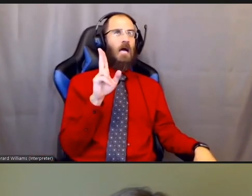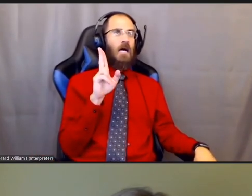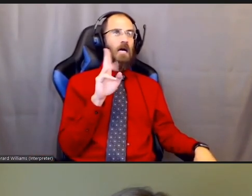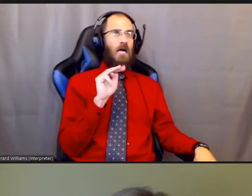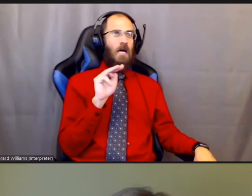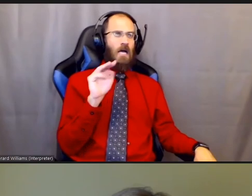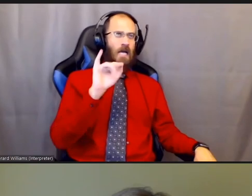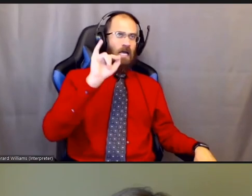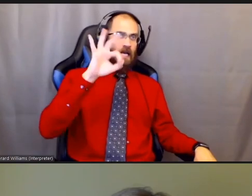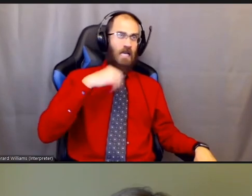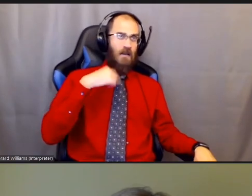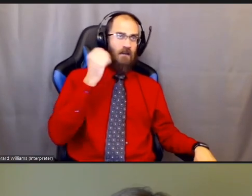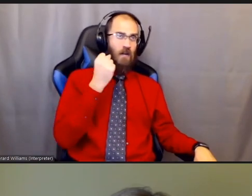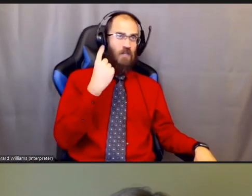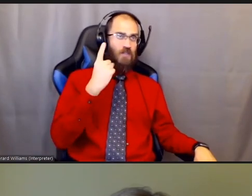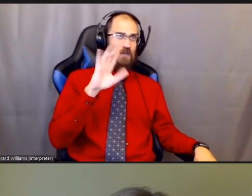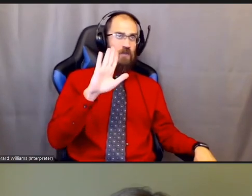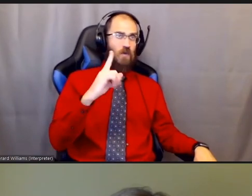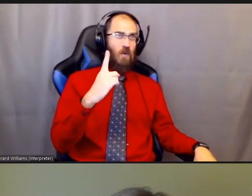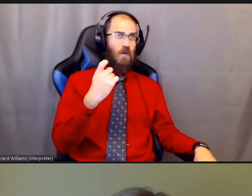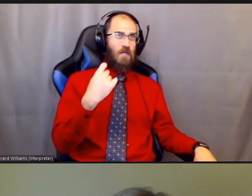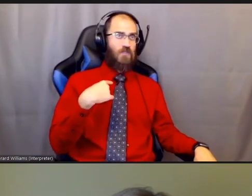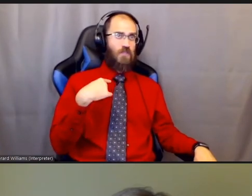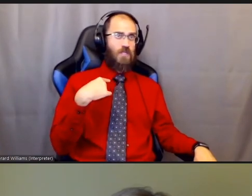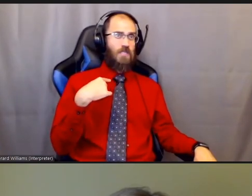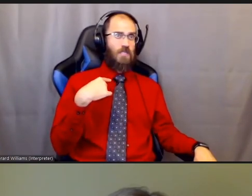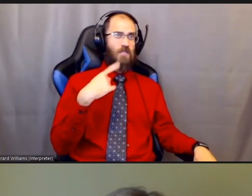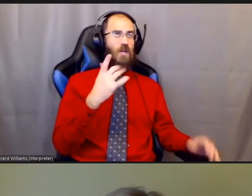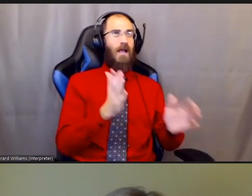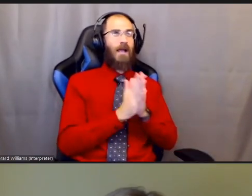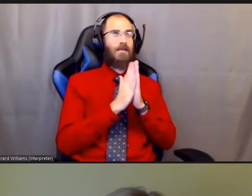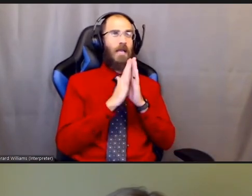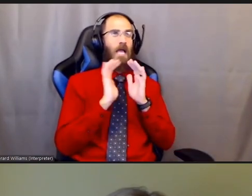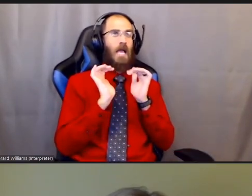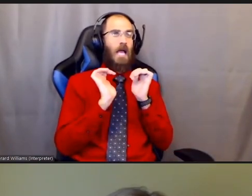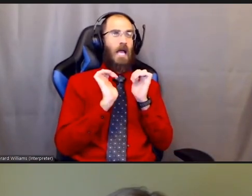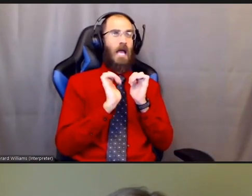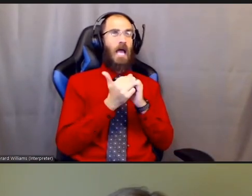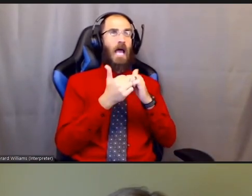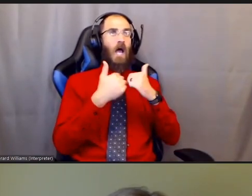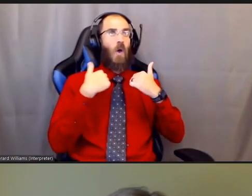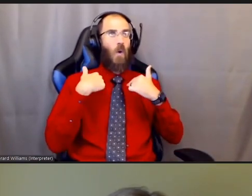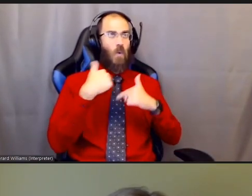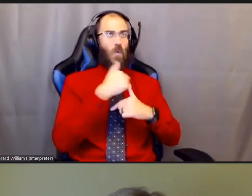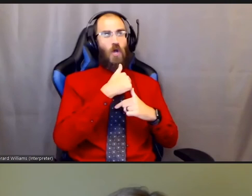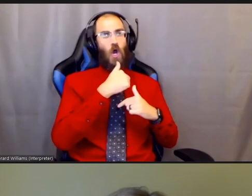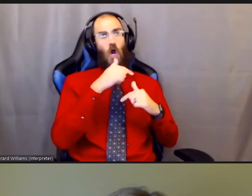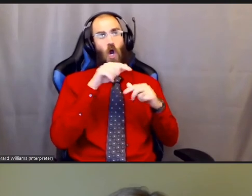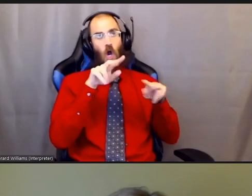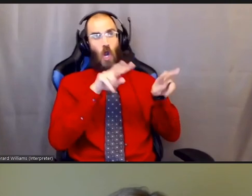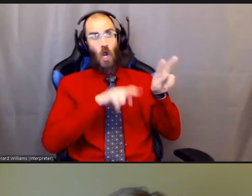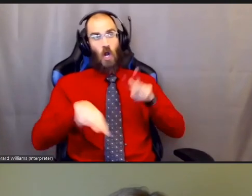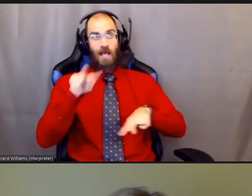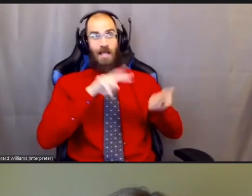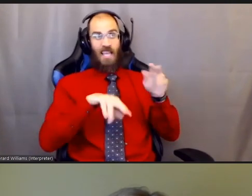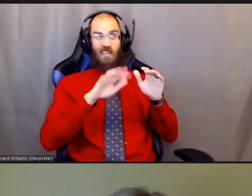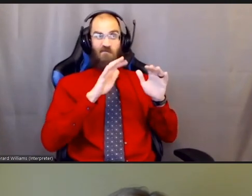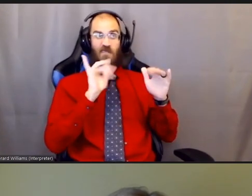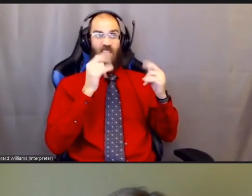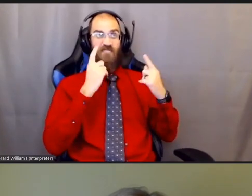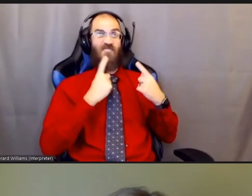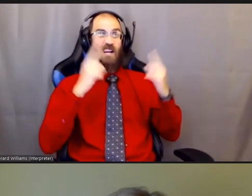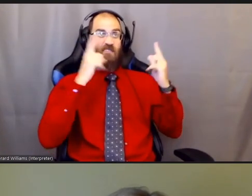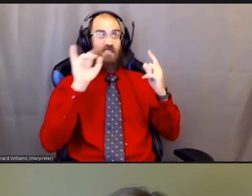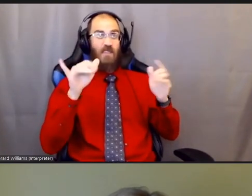If I understand your question, you're asking how we're taking a look at how effective that particular plan has been.